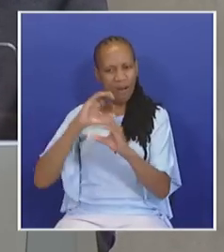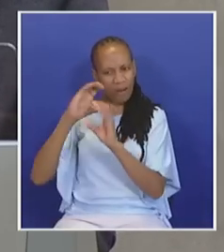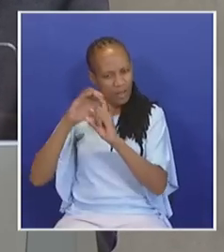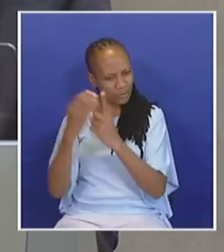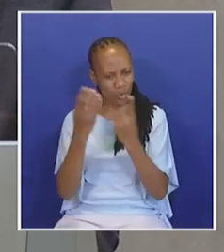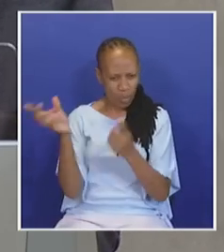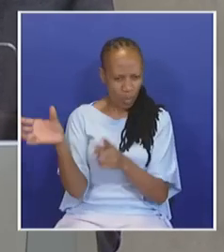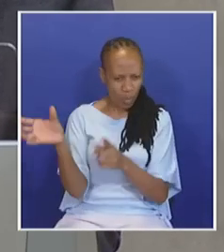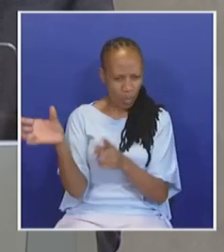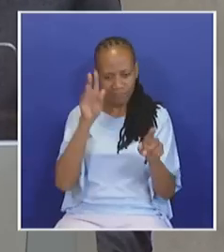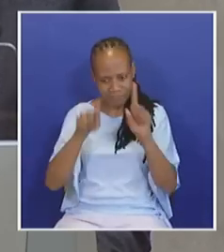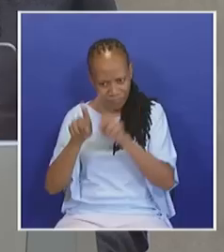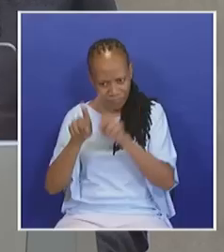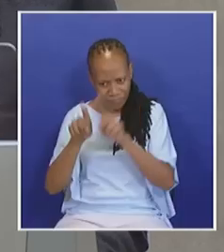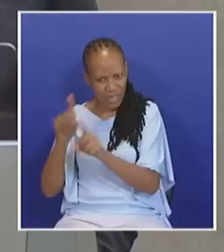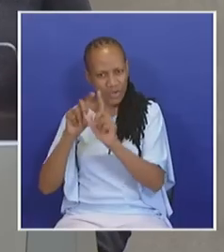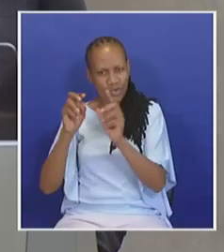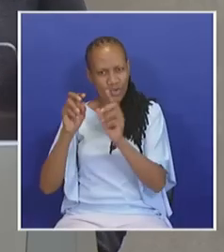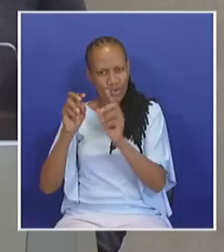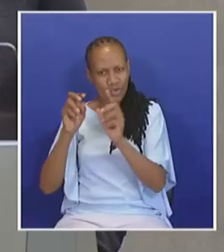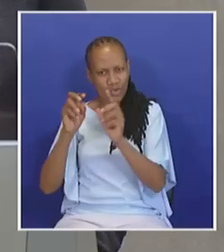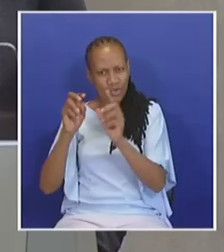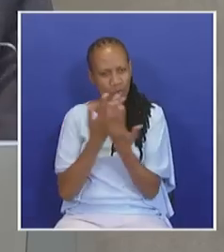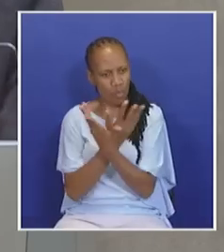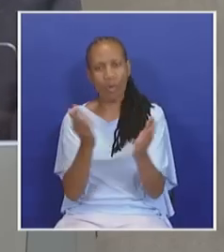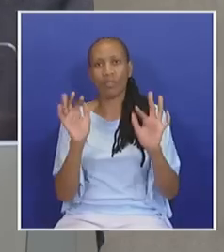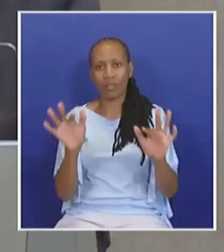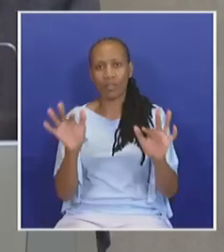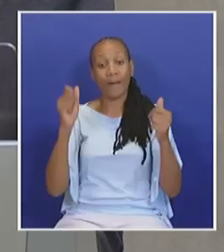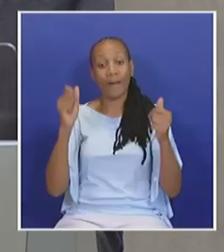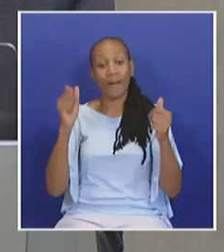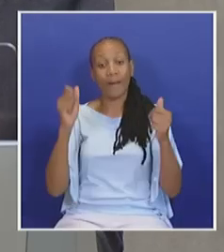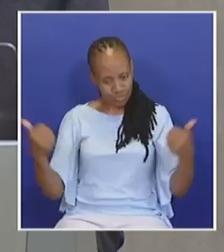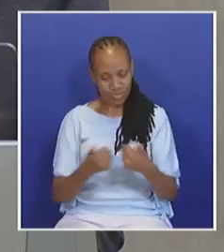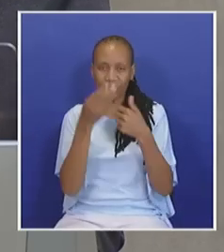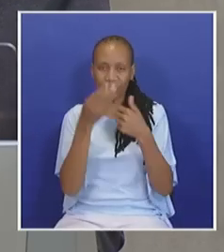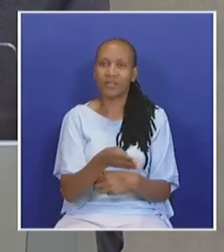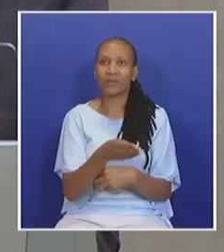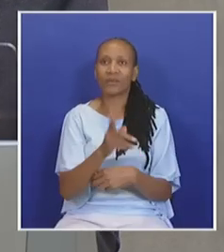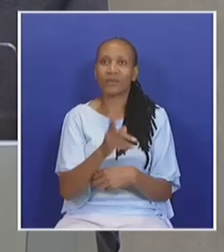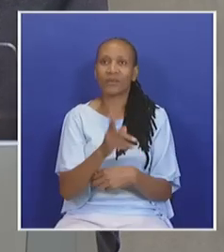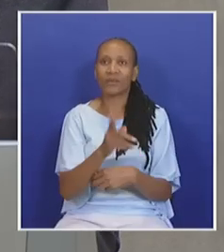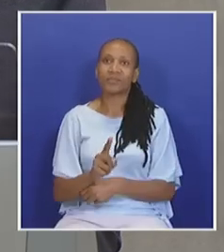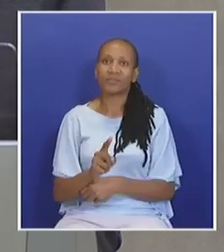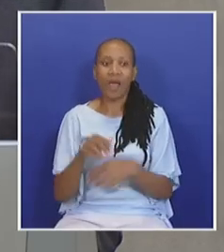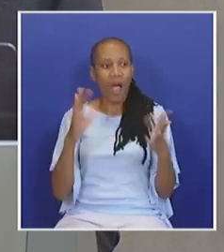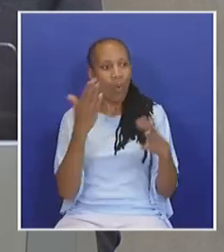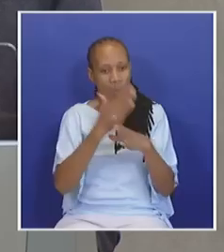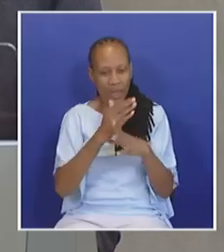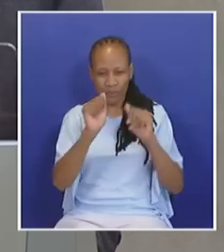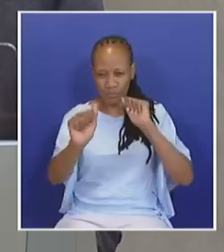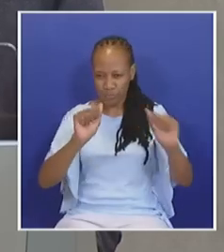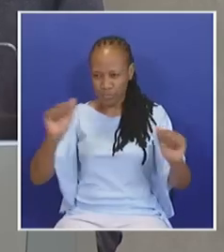community cooperation, and unity in diversity. The challenge of dealing with advancing our collective efforts